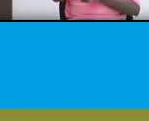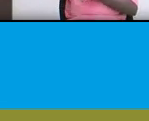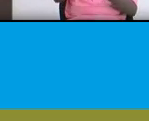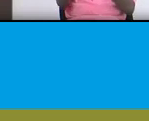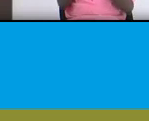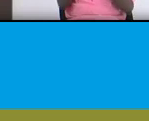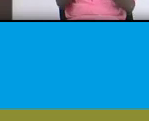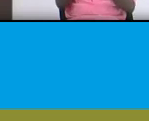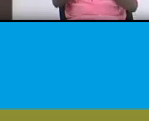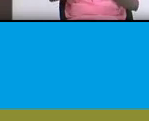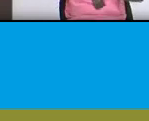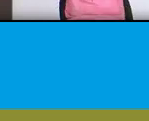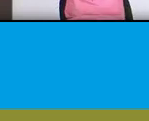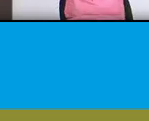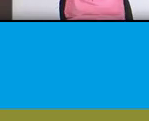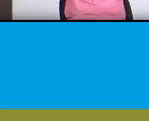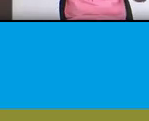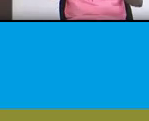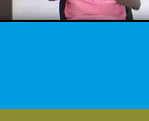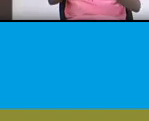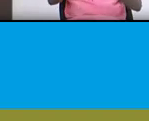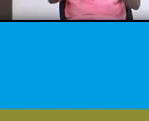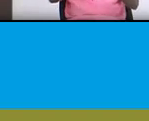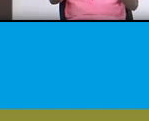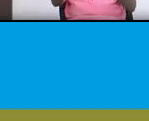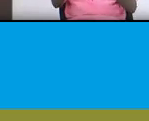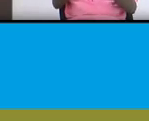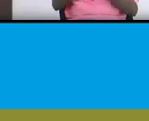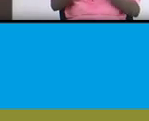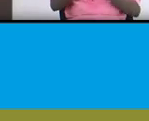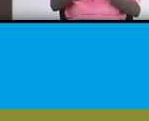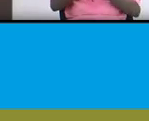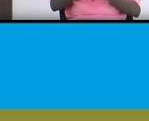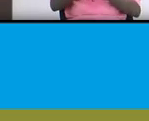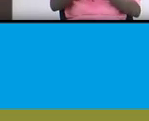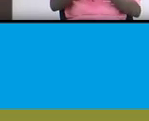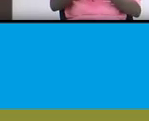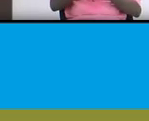working the wash stones we were supposed to